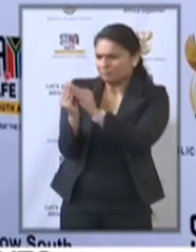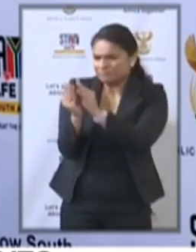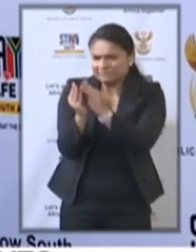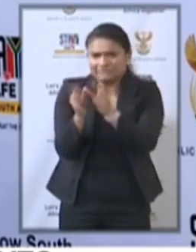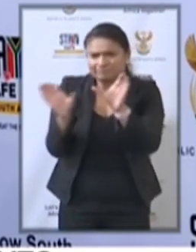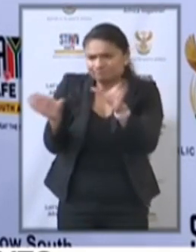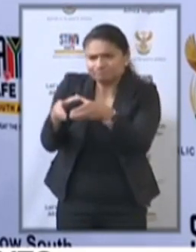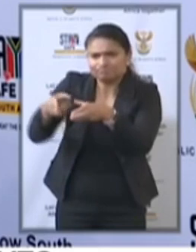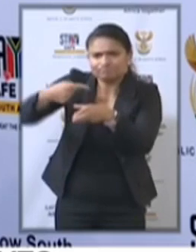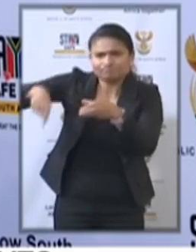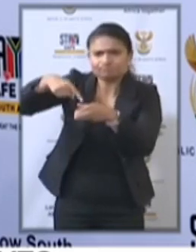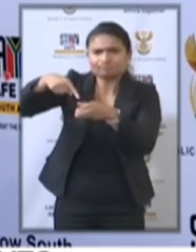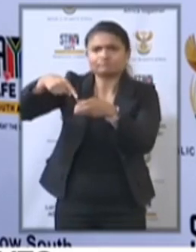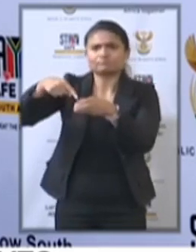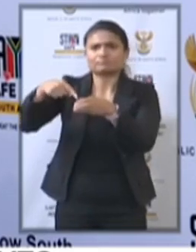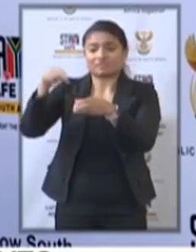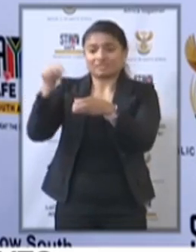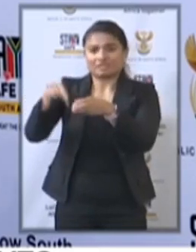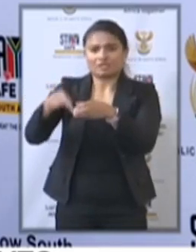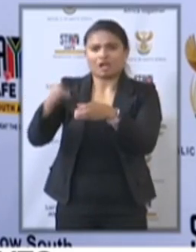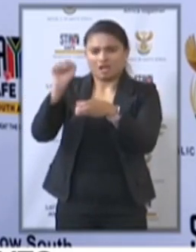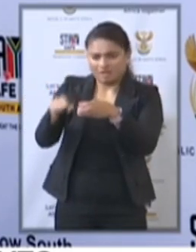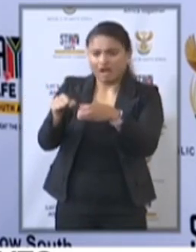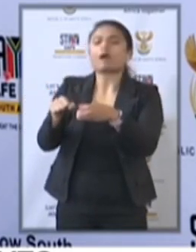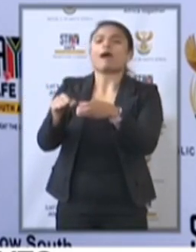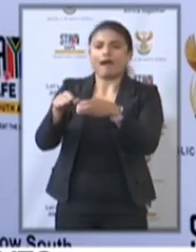must be understood.